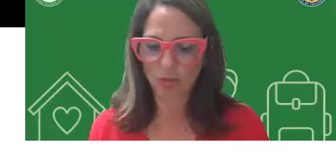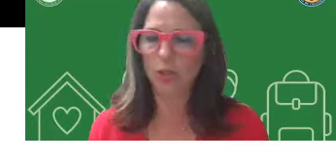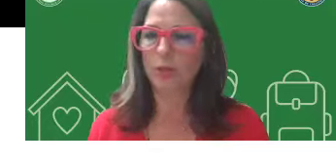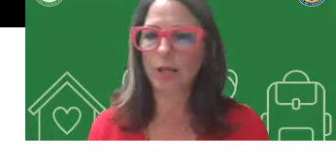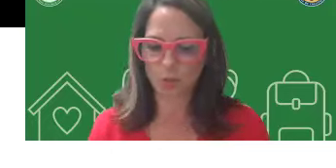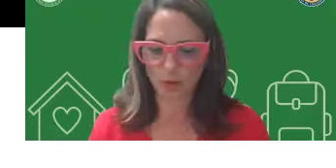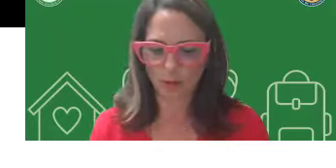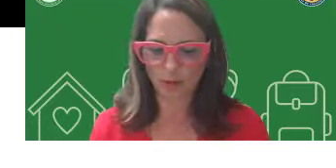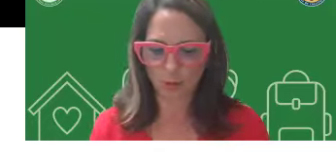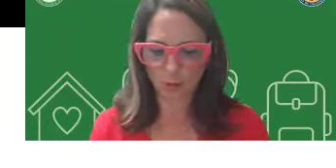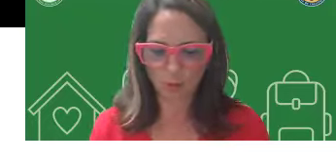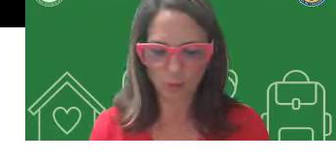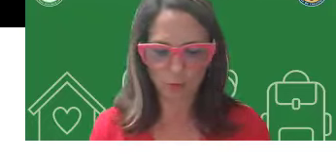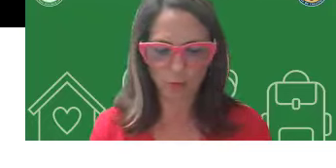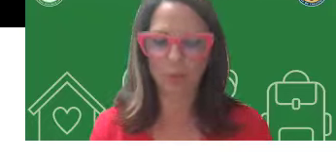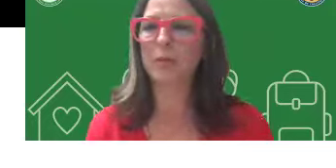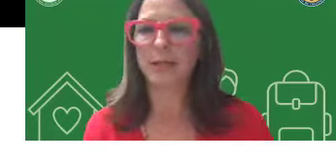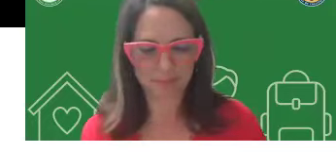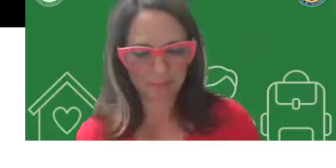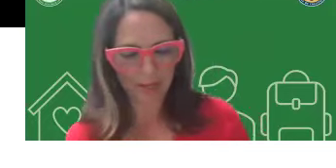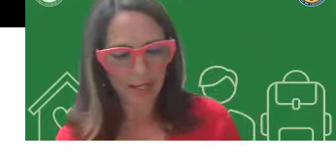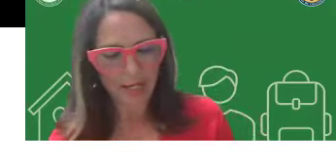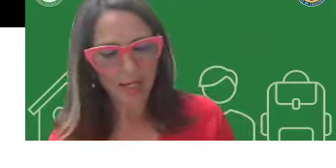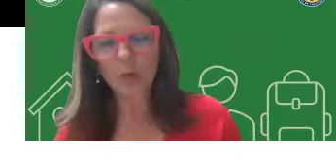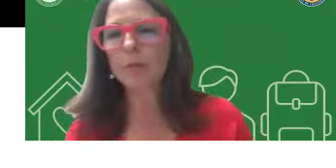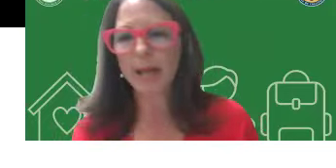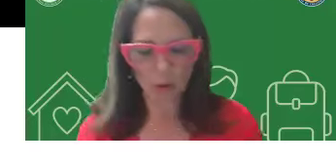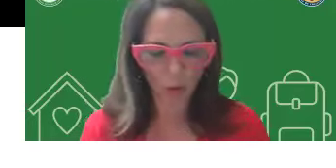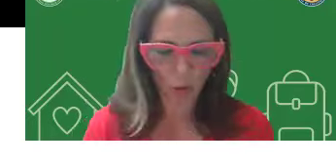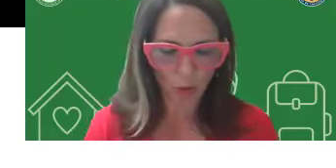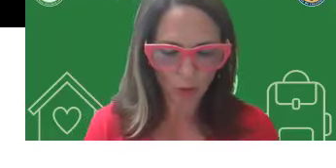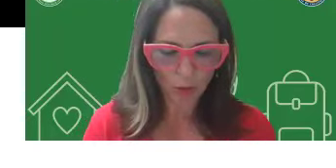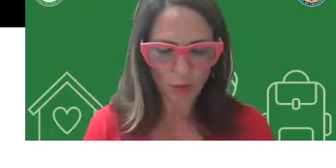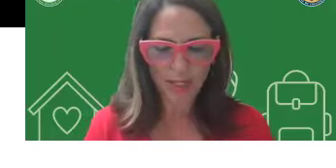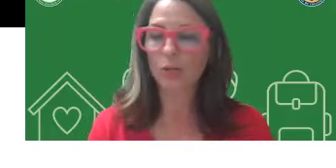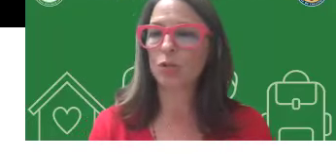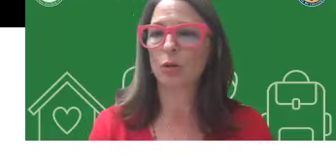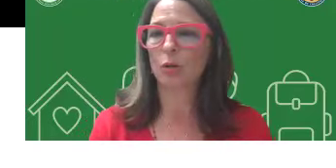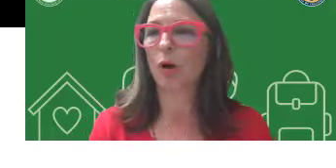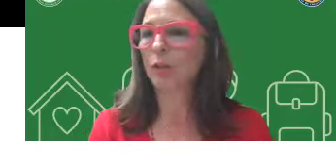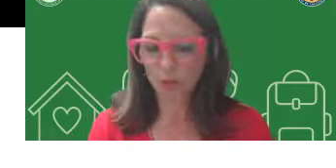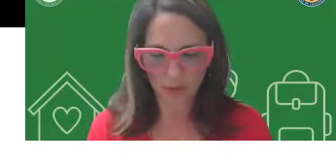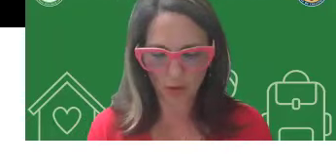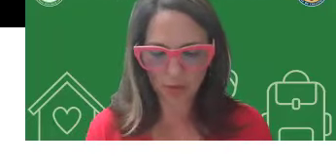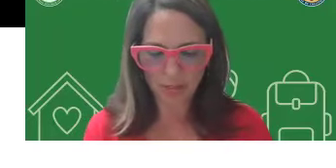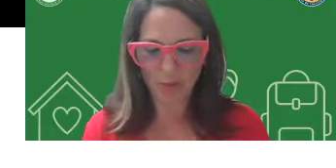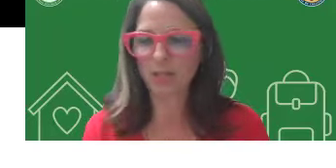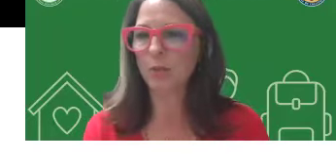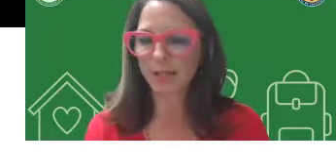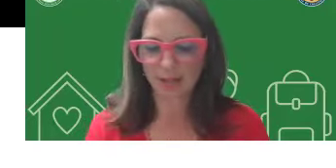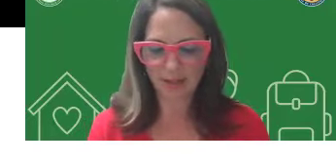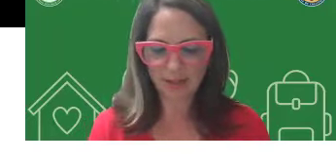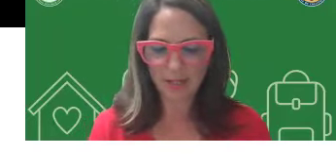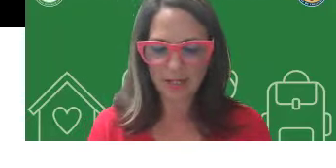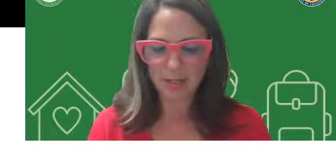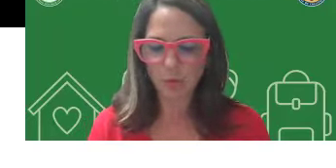you have questions, the Q&A is where you should put them in. It will be our goal to answer all of your questions as